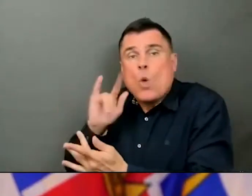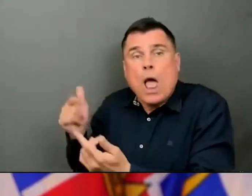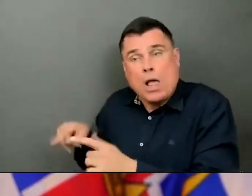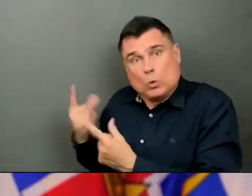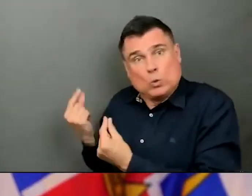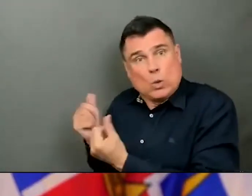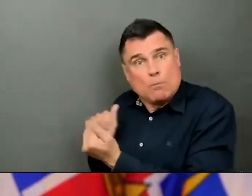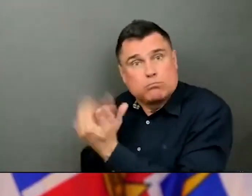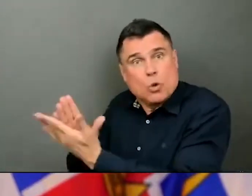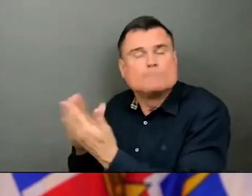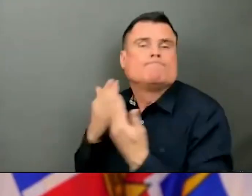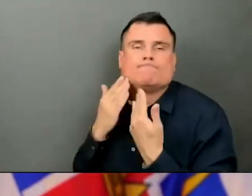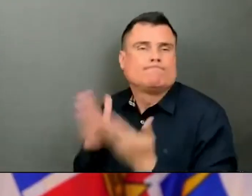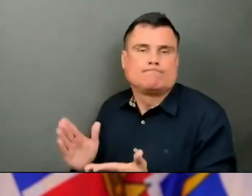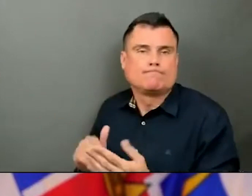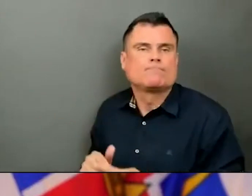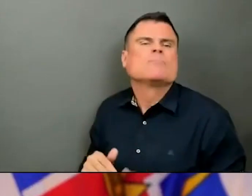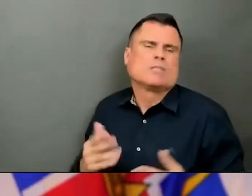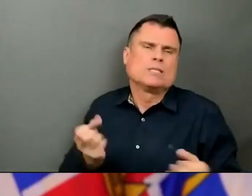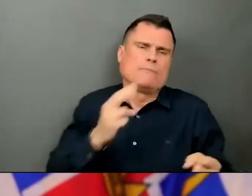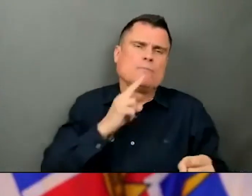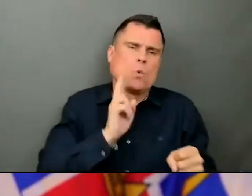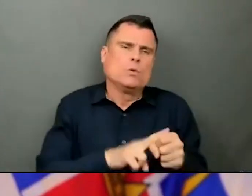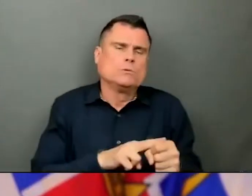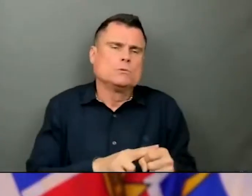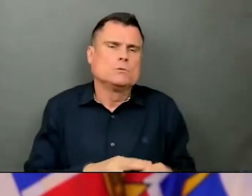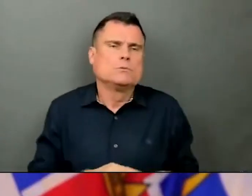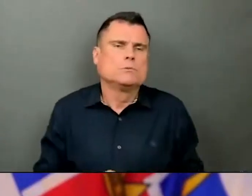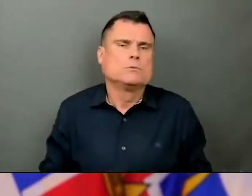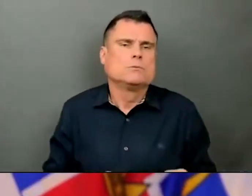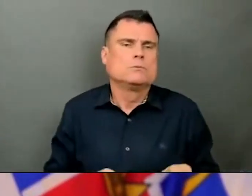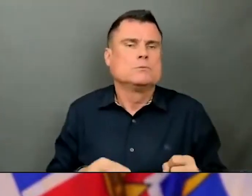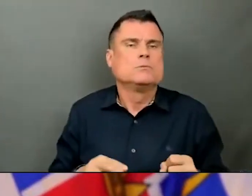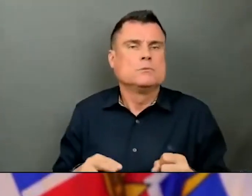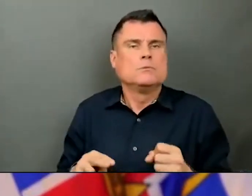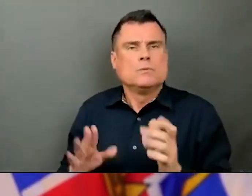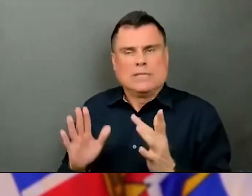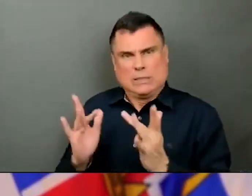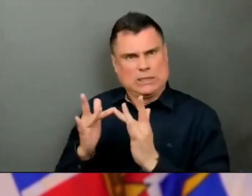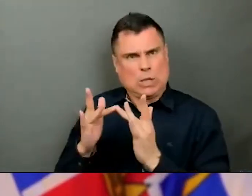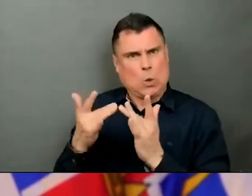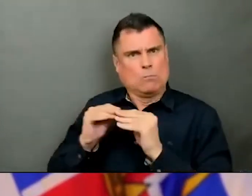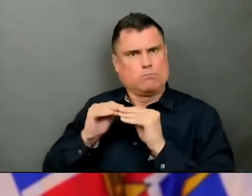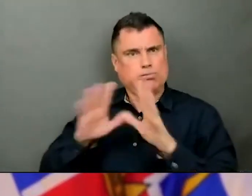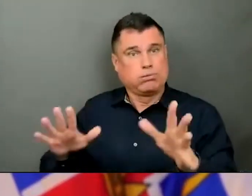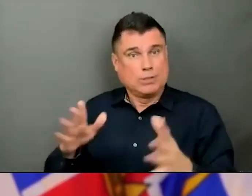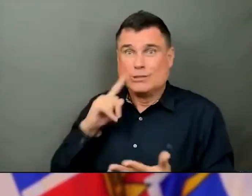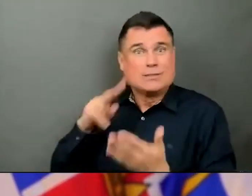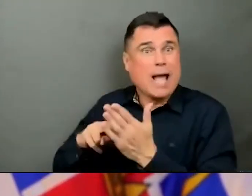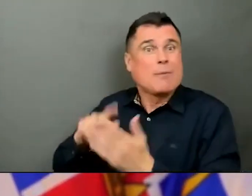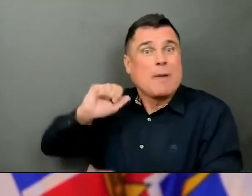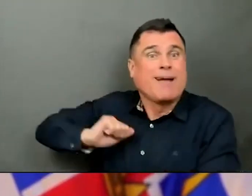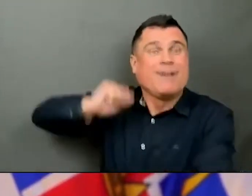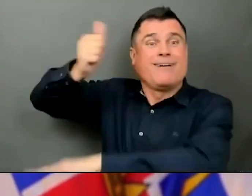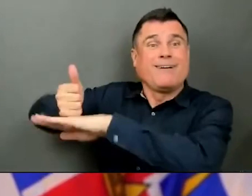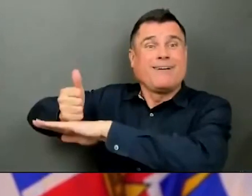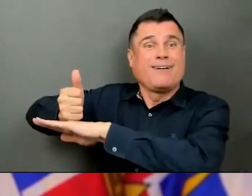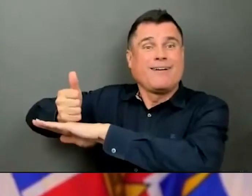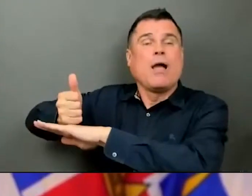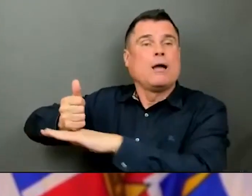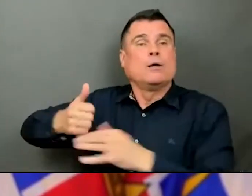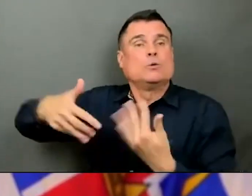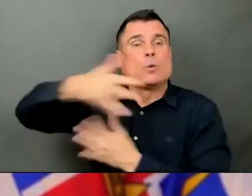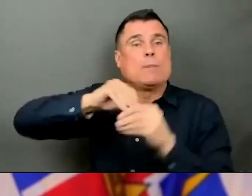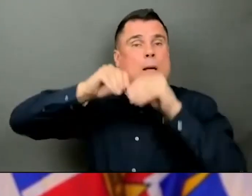very quickly on social media from certain people, and that happens. And it is the challenges in a large urban area like